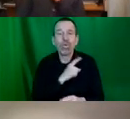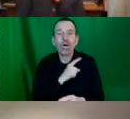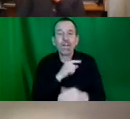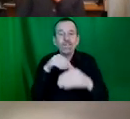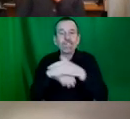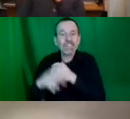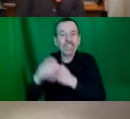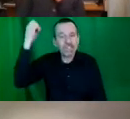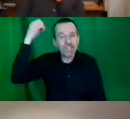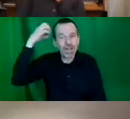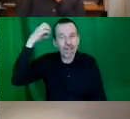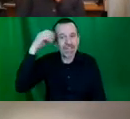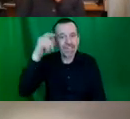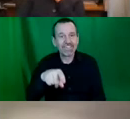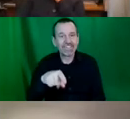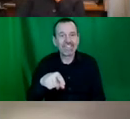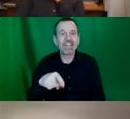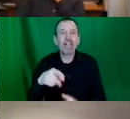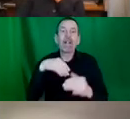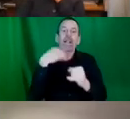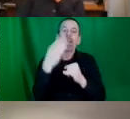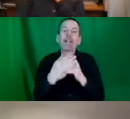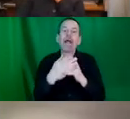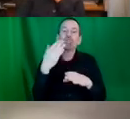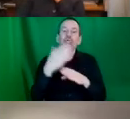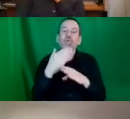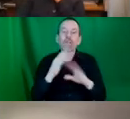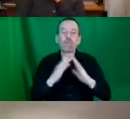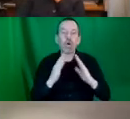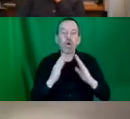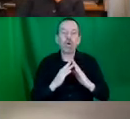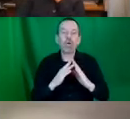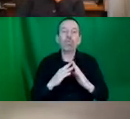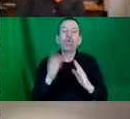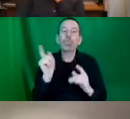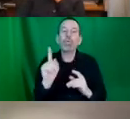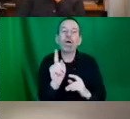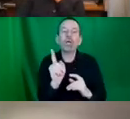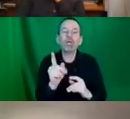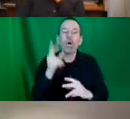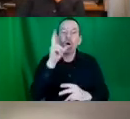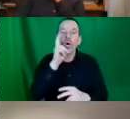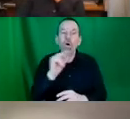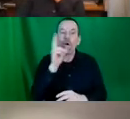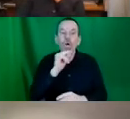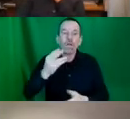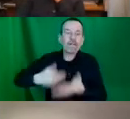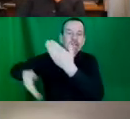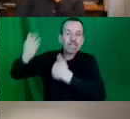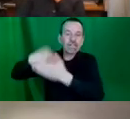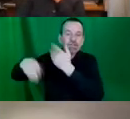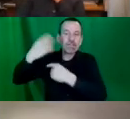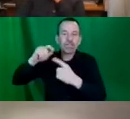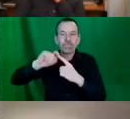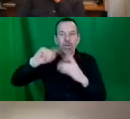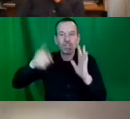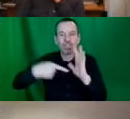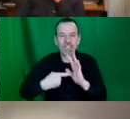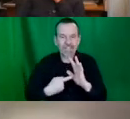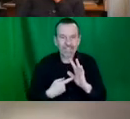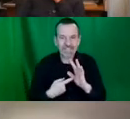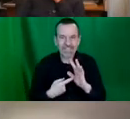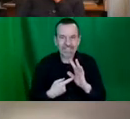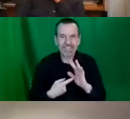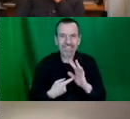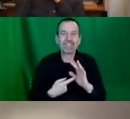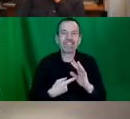One of my last working from home projects was the BLCC oral history project. When we were on site in November, a few members of conservation had a